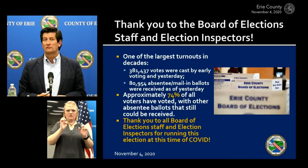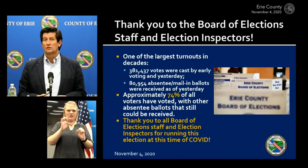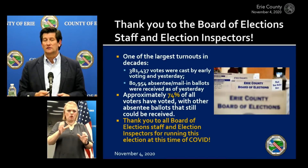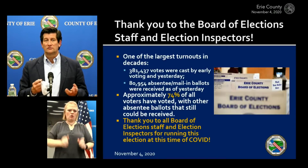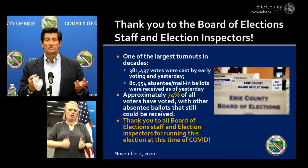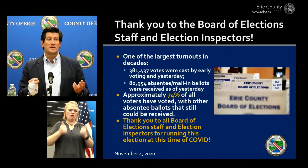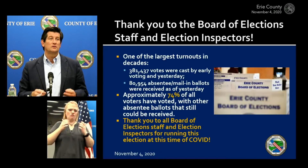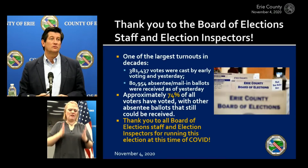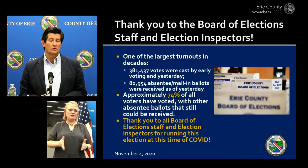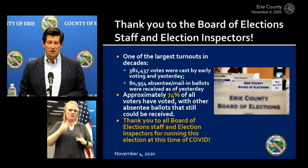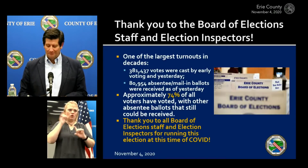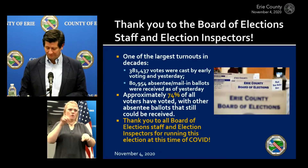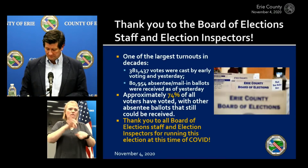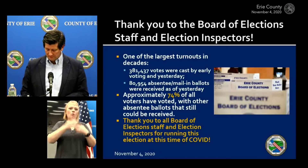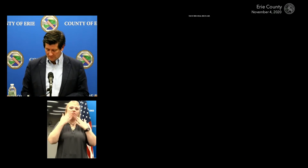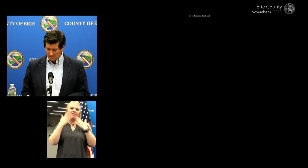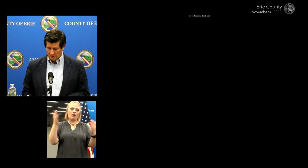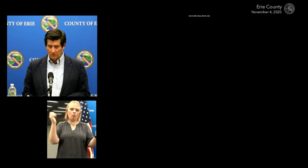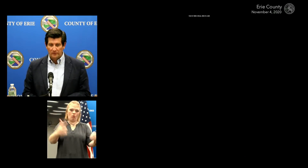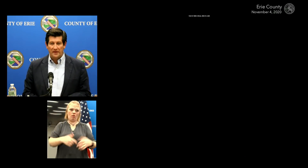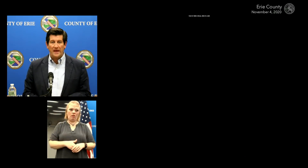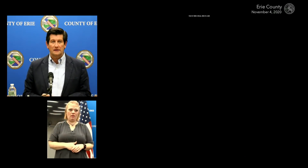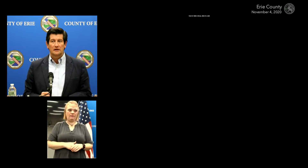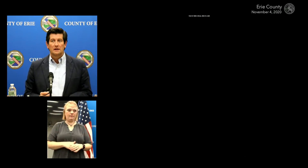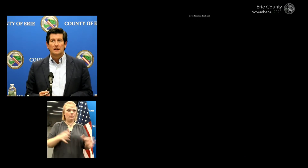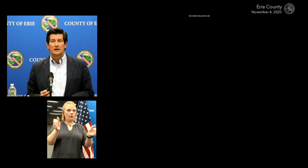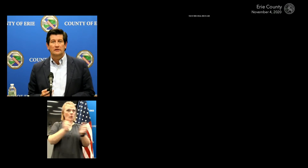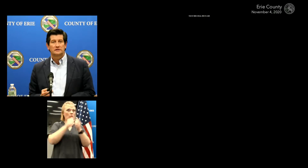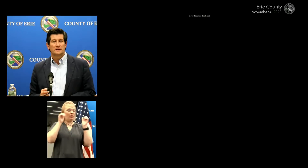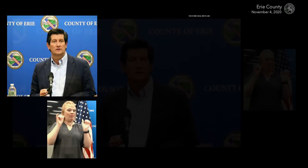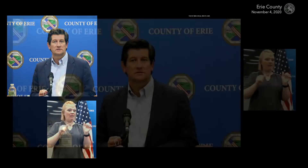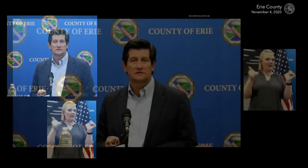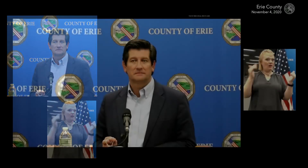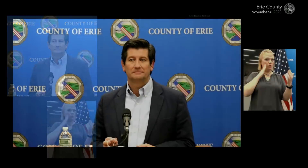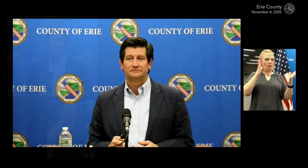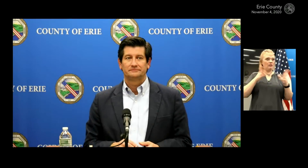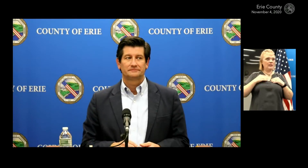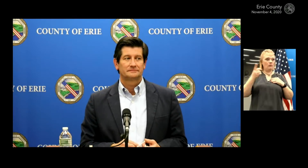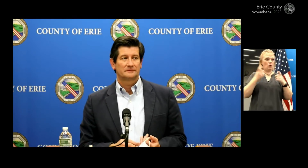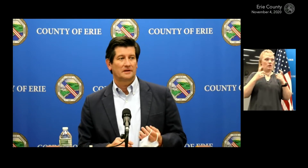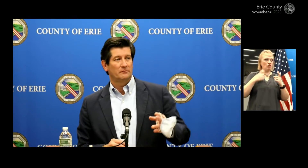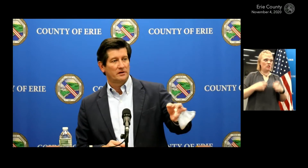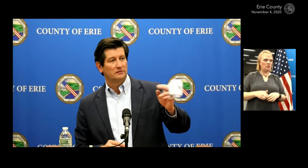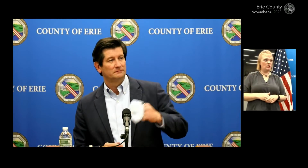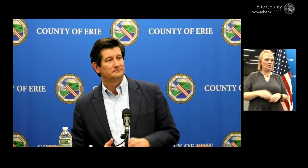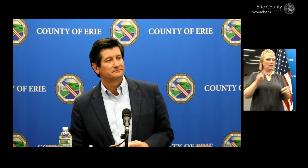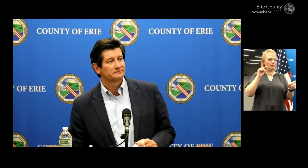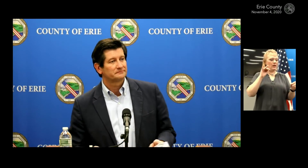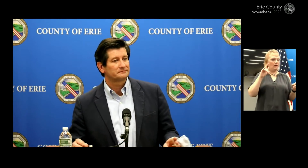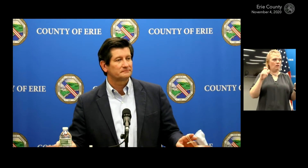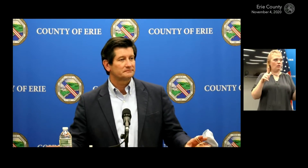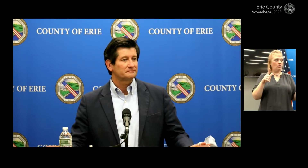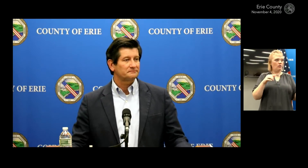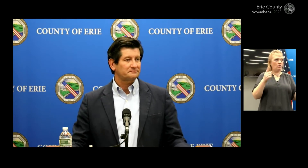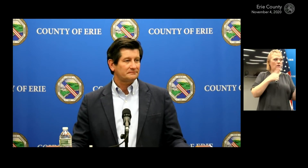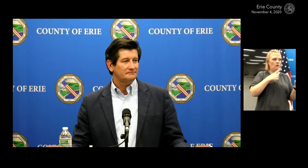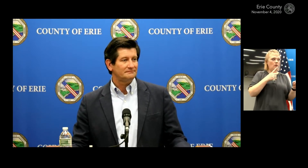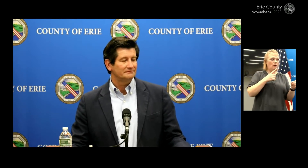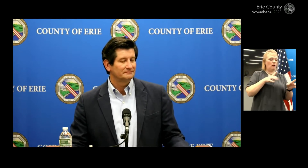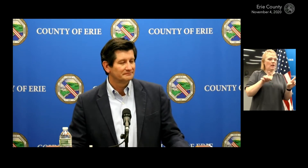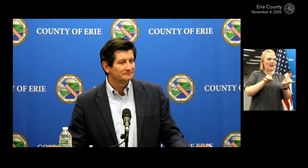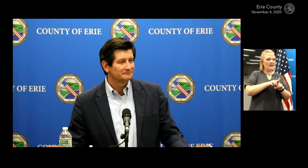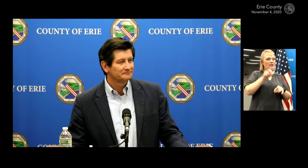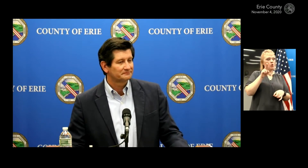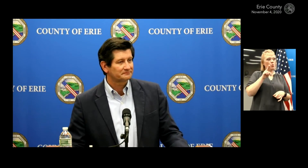coming out and voting. So thank you to all. With that, I'll entertain questions. Michael. As a UB